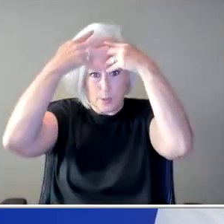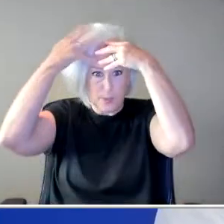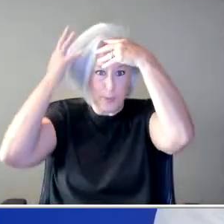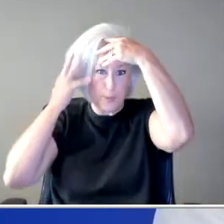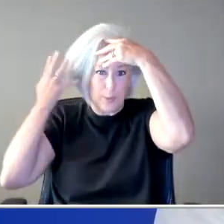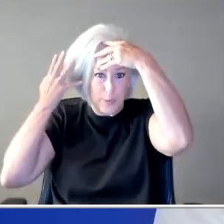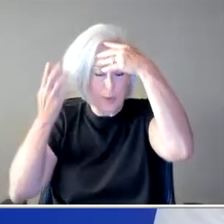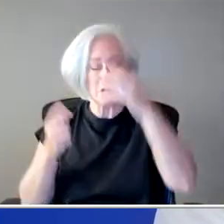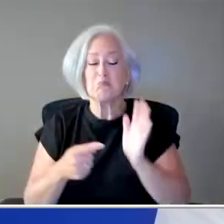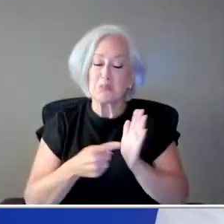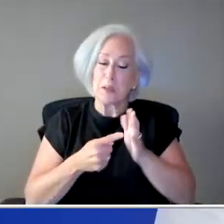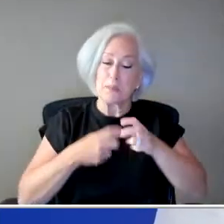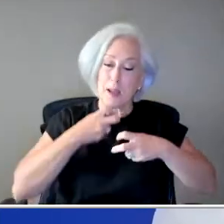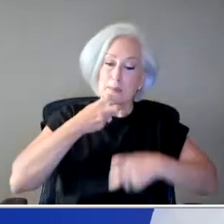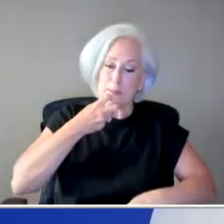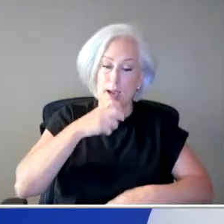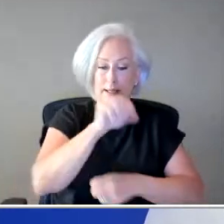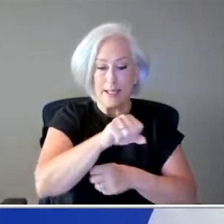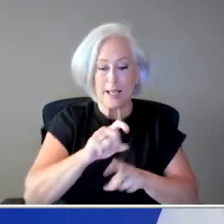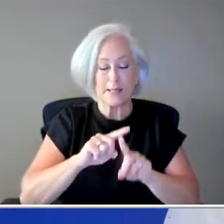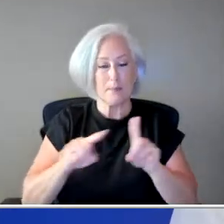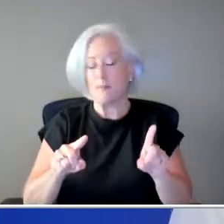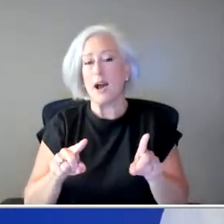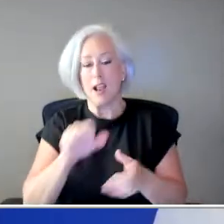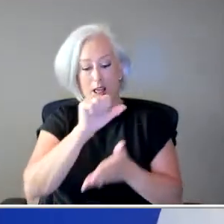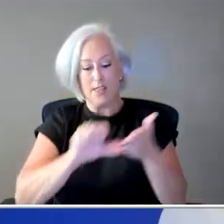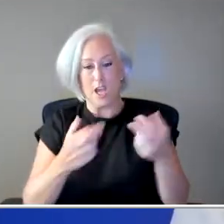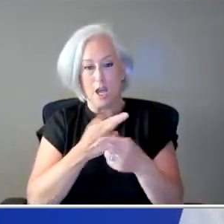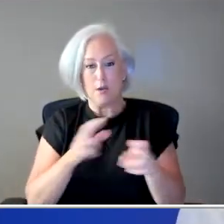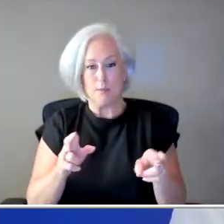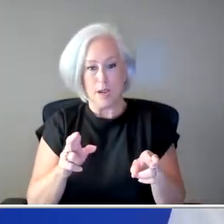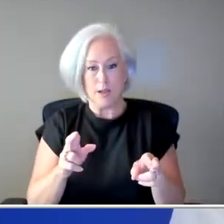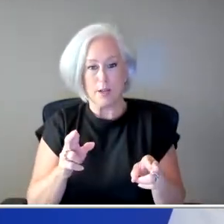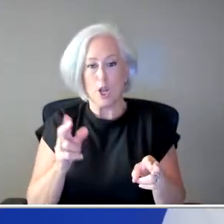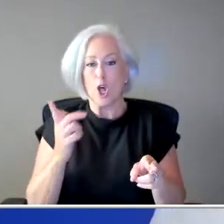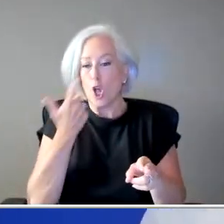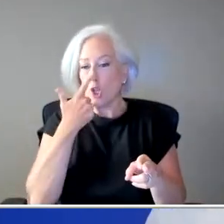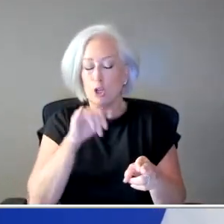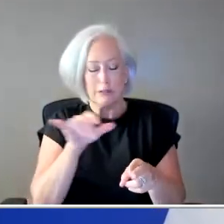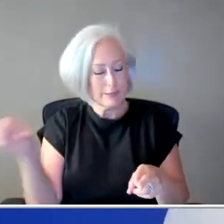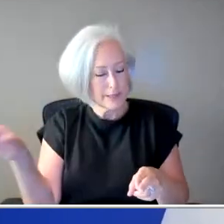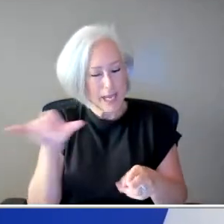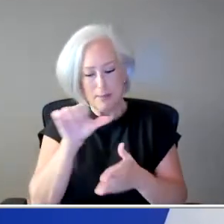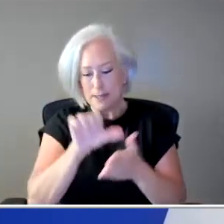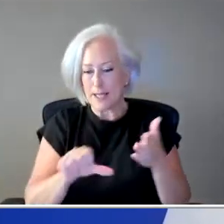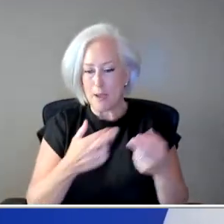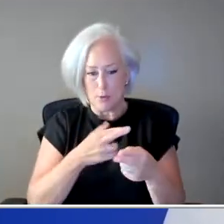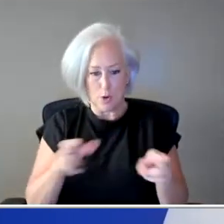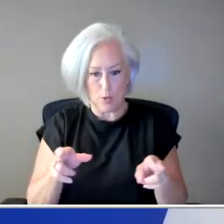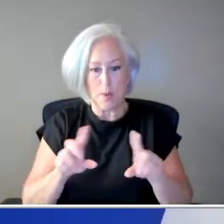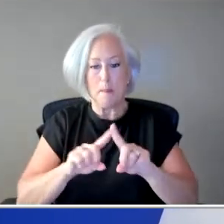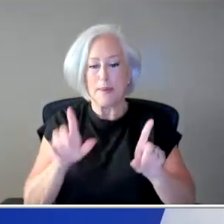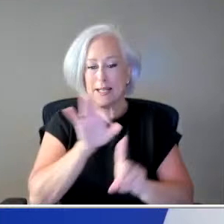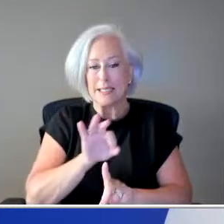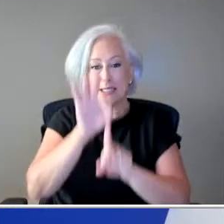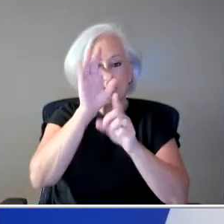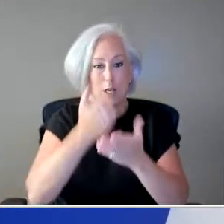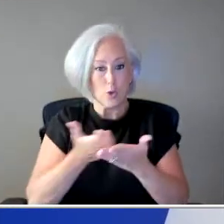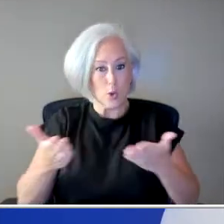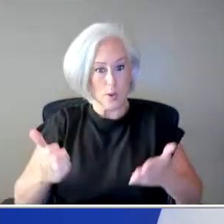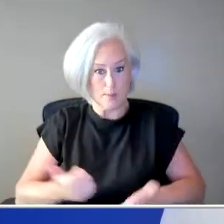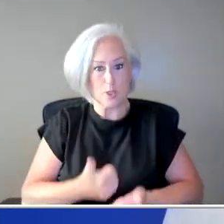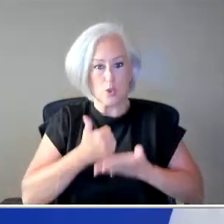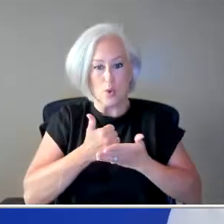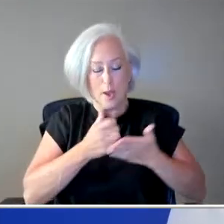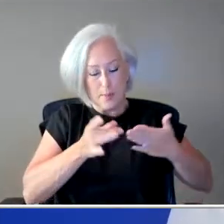but the operating room looks, for all intents and purposes, just like an operating room, but we have special equipment in there that helps us guide the